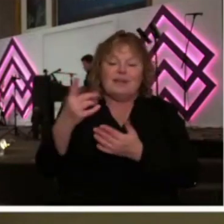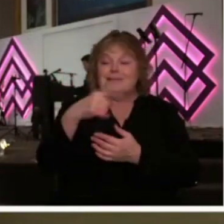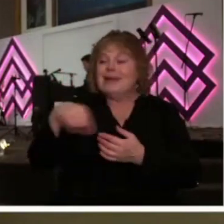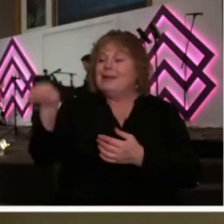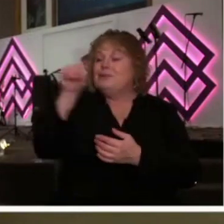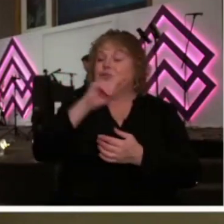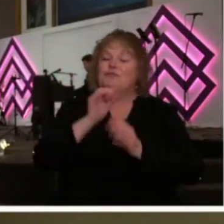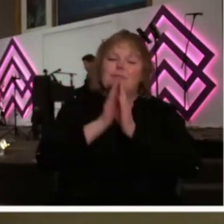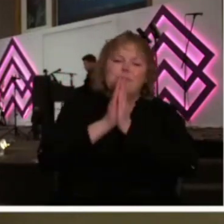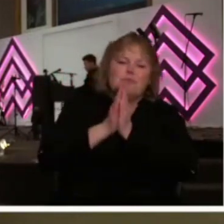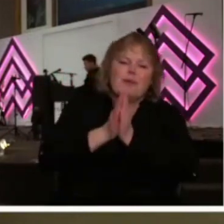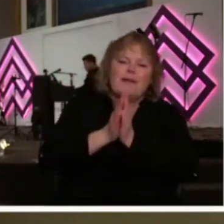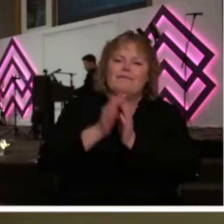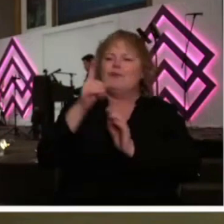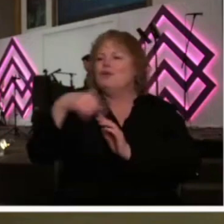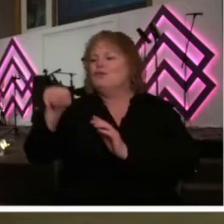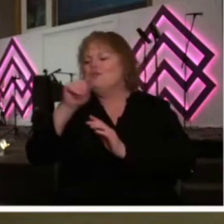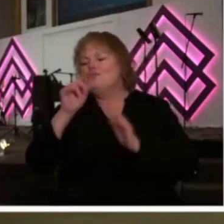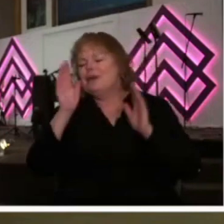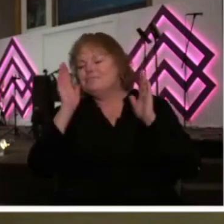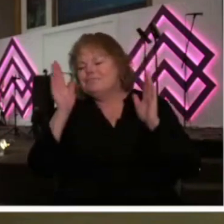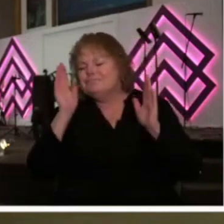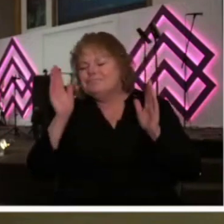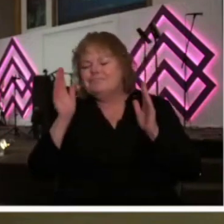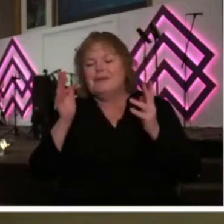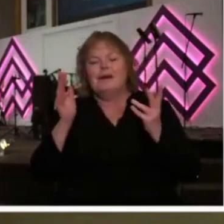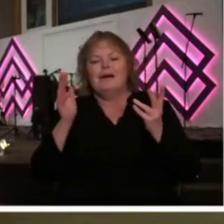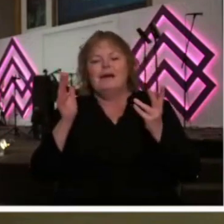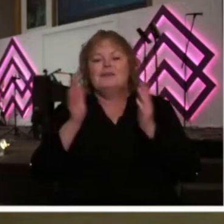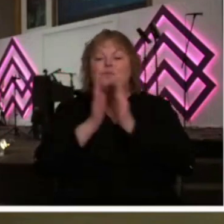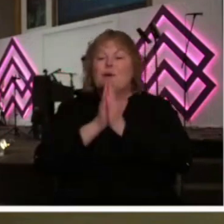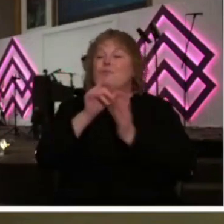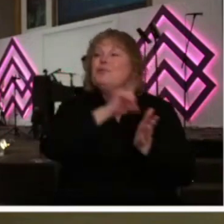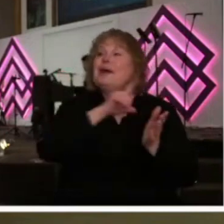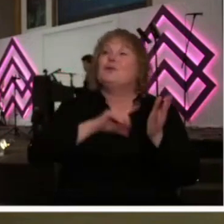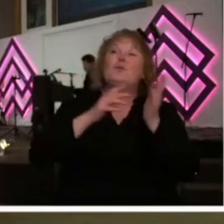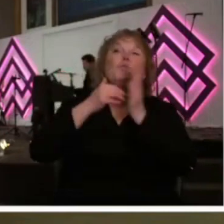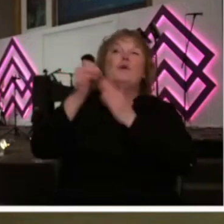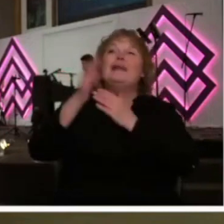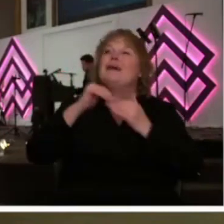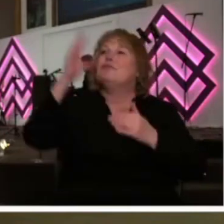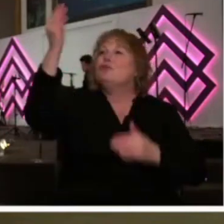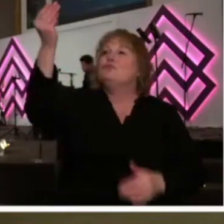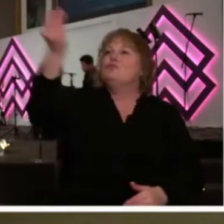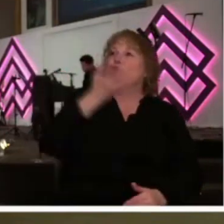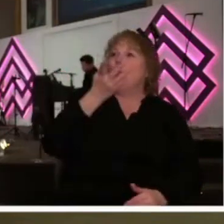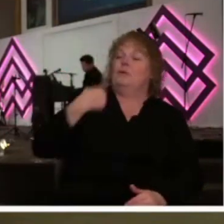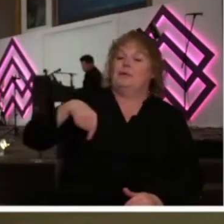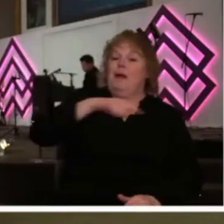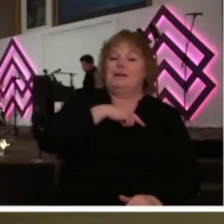been prayerful. And now I pray that that which you have left on our hearts as an